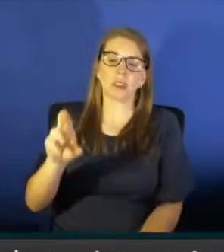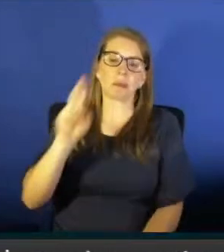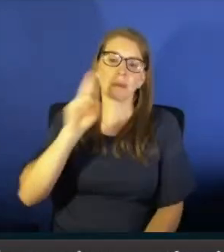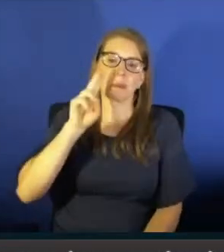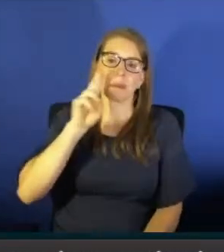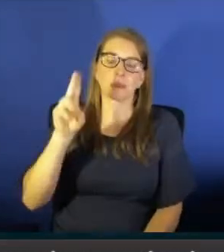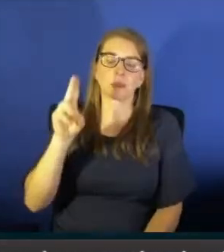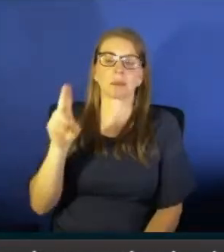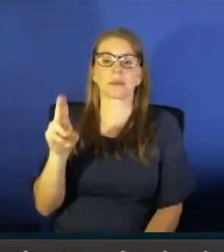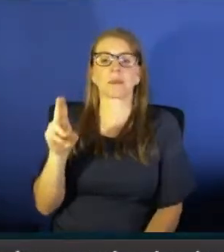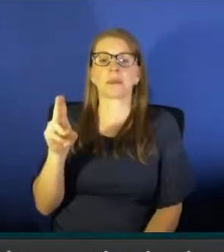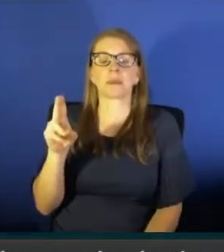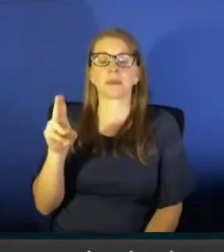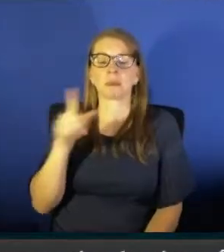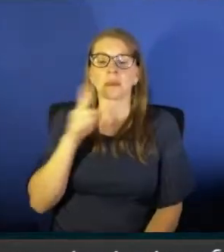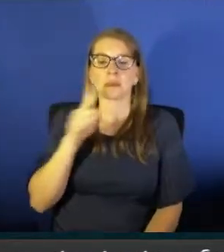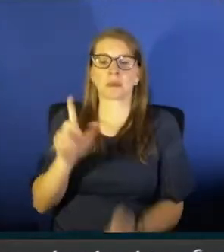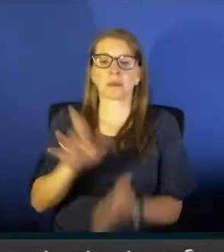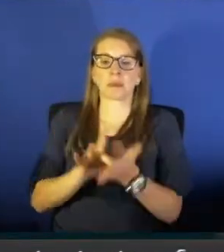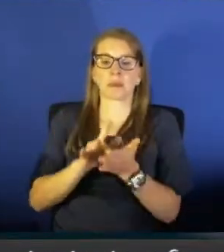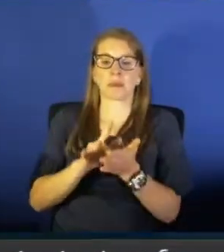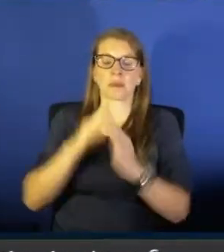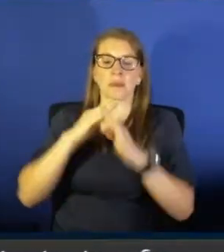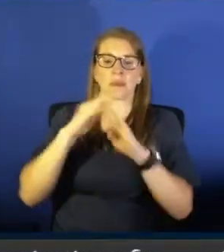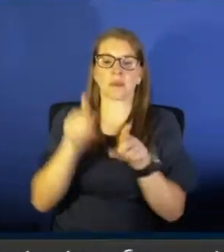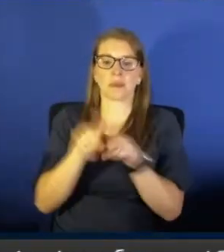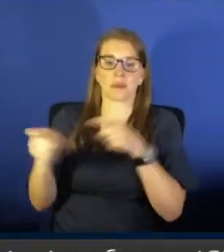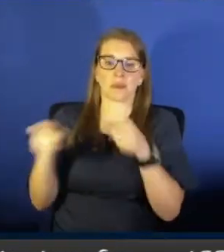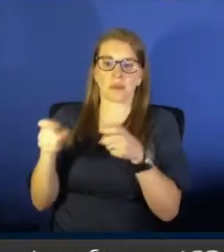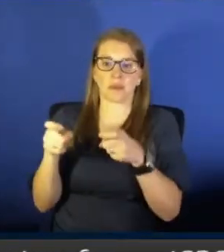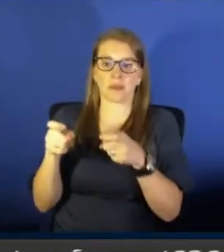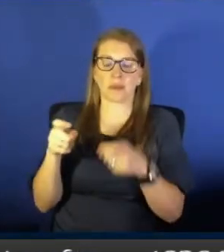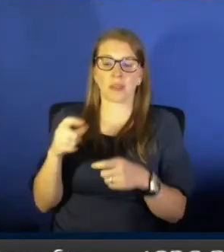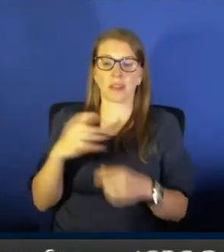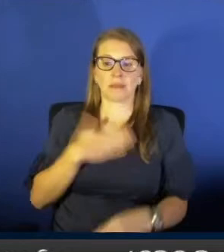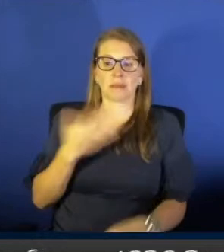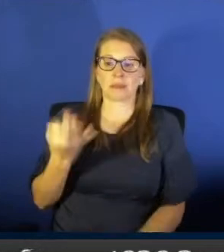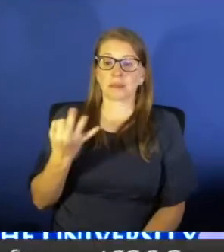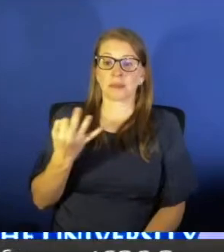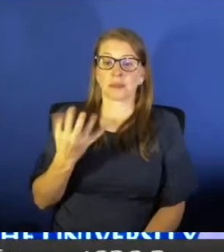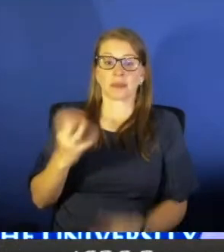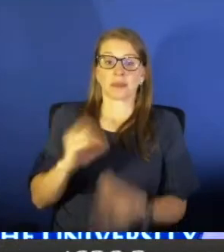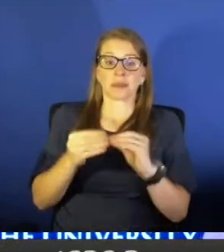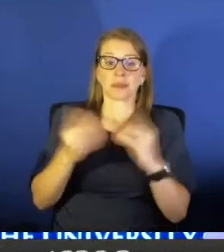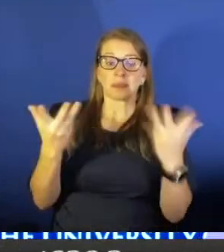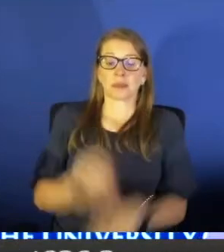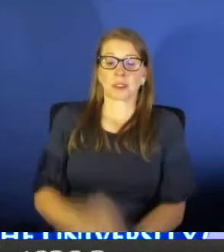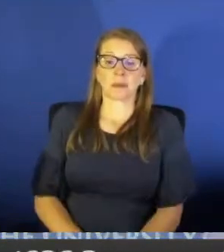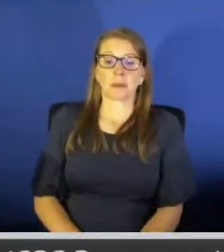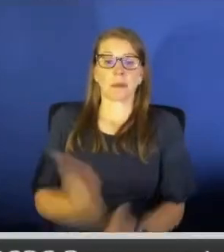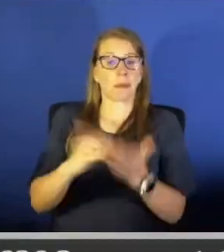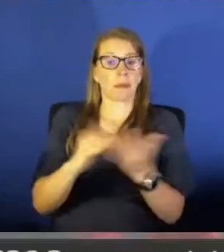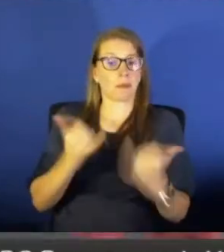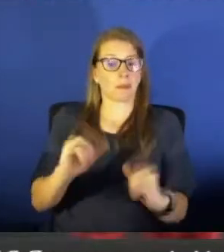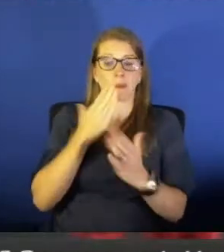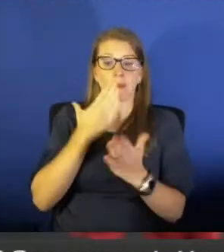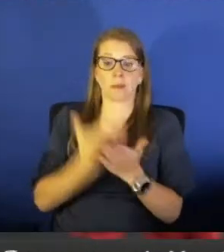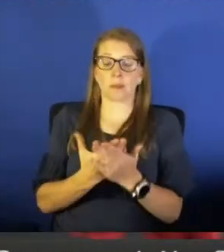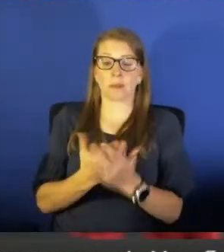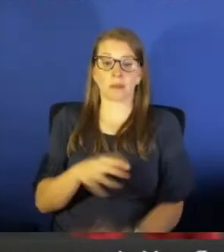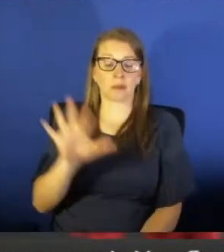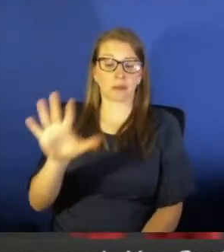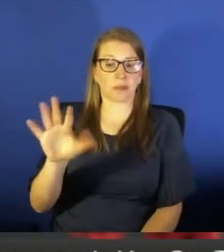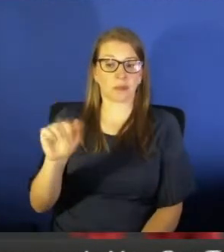Control. Good morning on this Friday. What can you update us on with the numbers? Numbers, again, still looking good in that single digits, 5